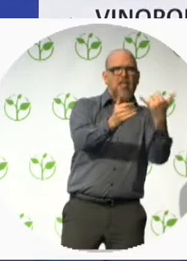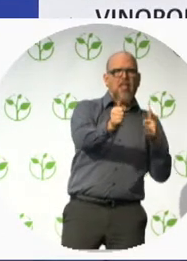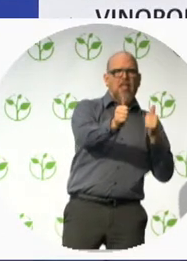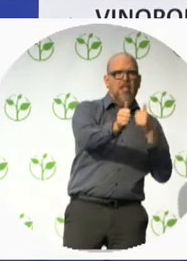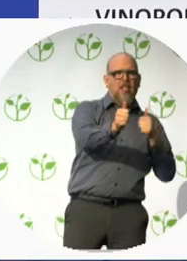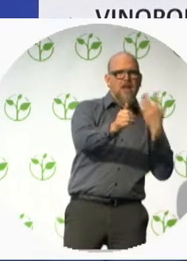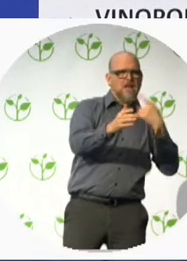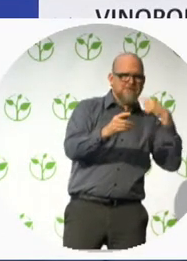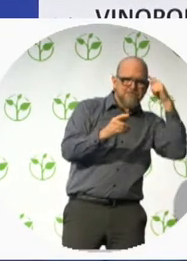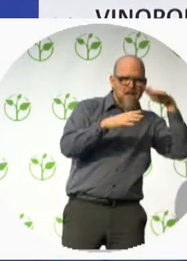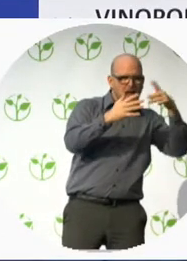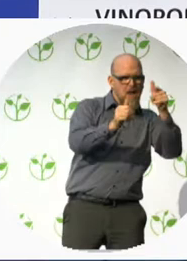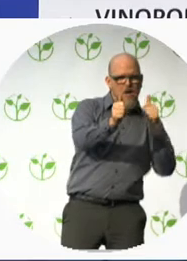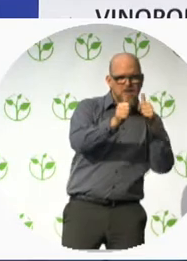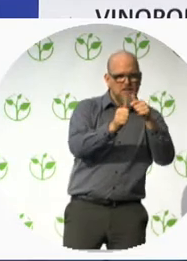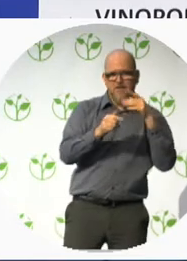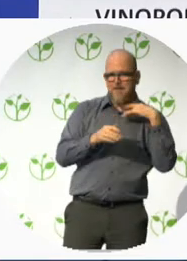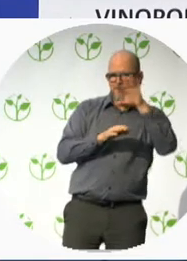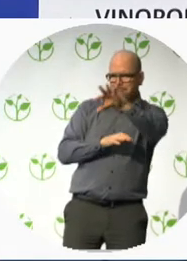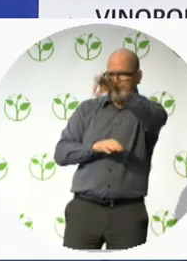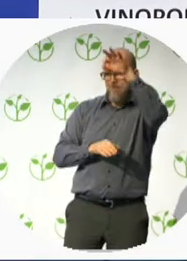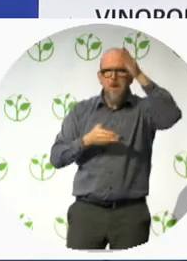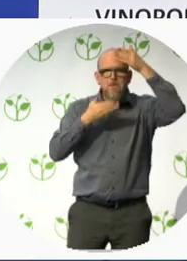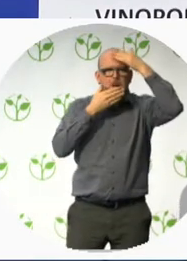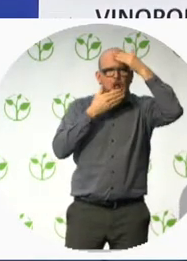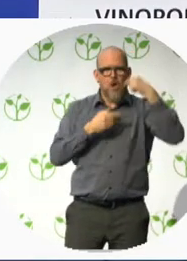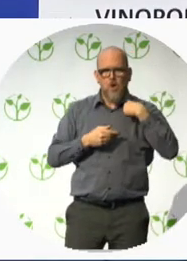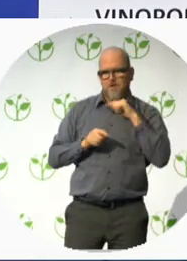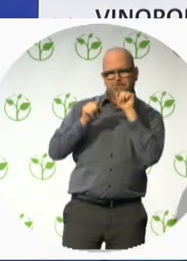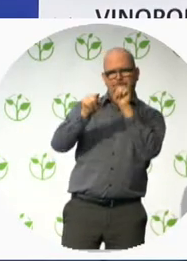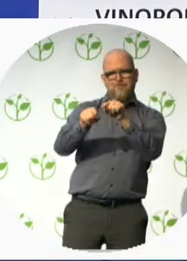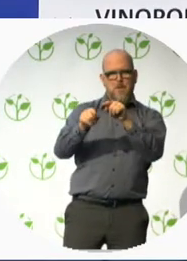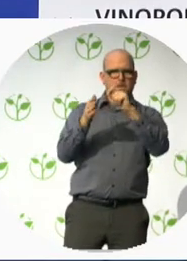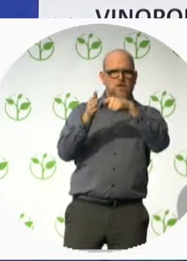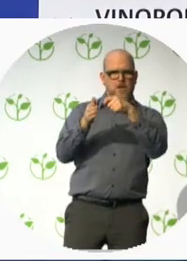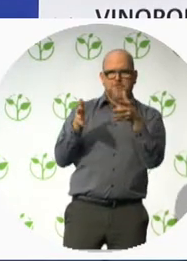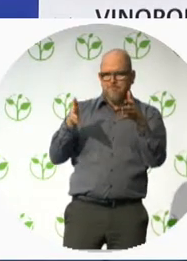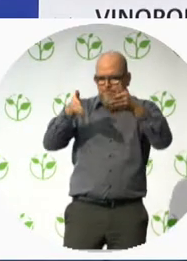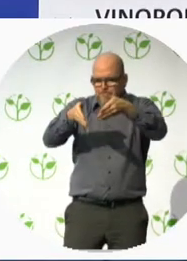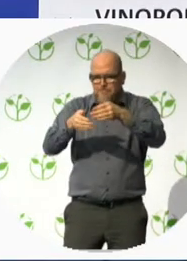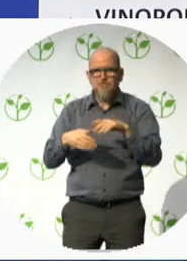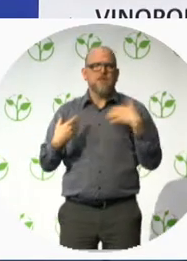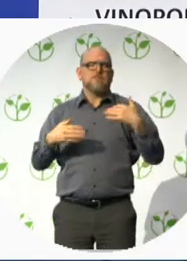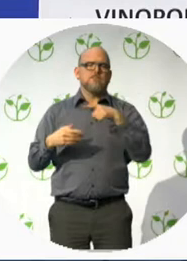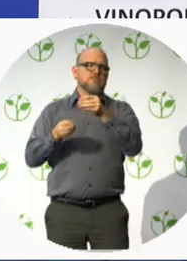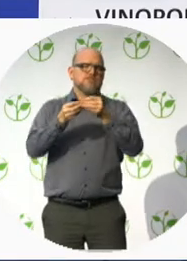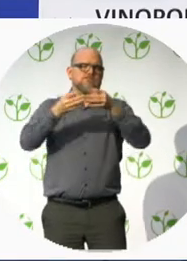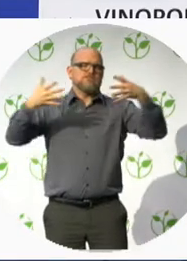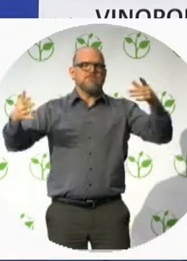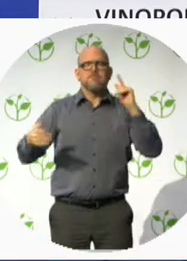little context. In Morocco, 85% of the deaf children are not in school. And